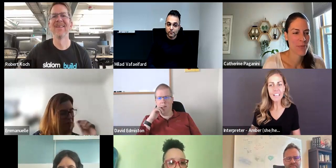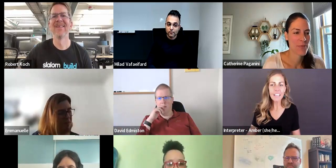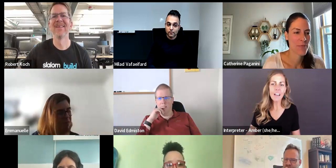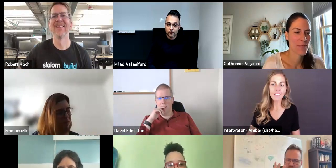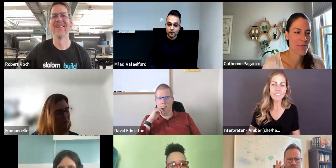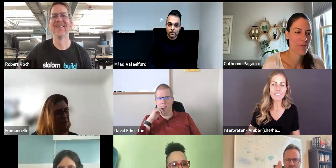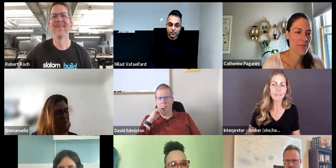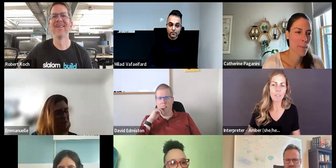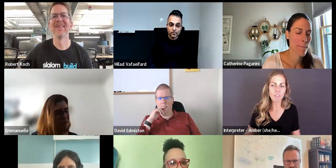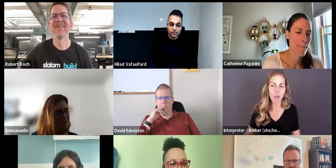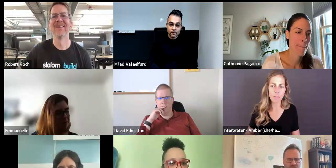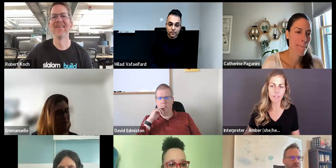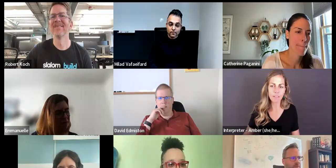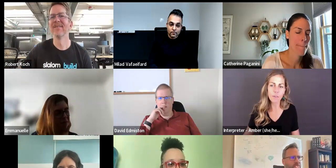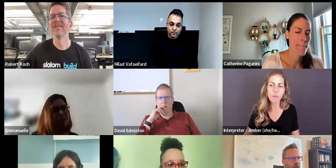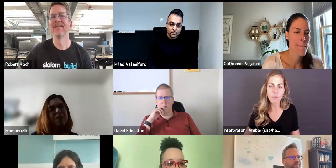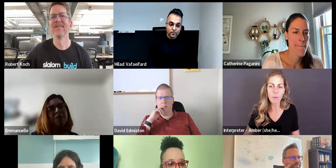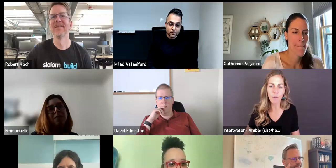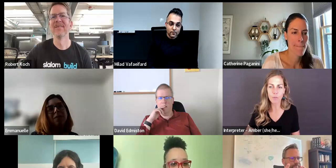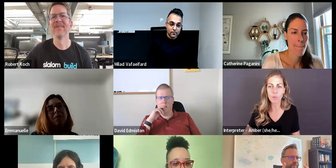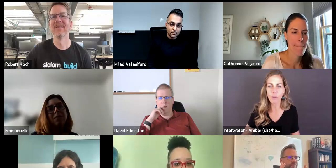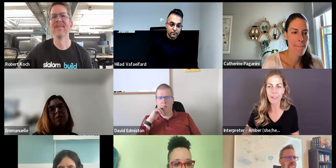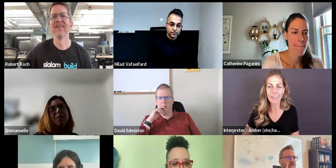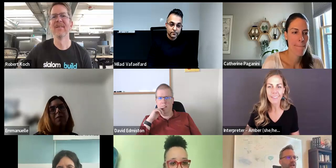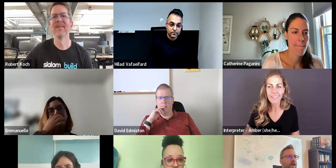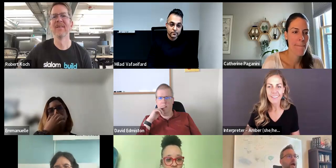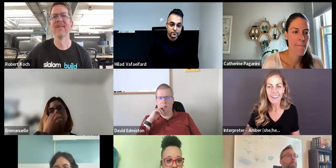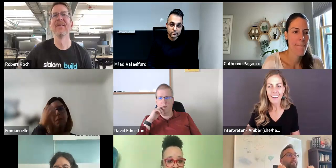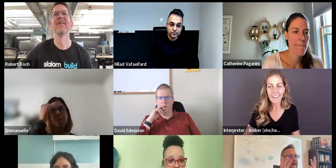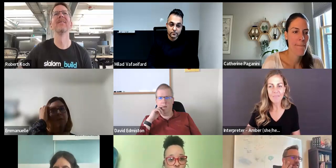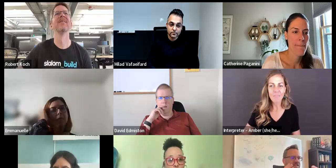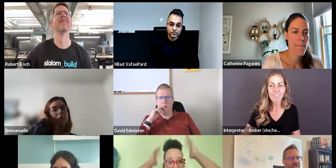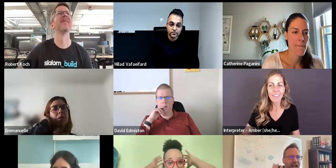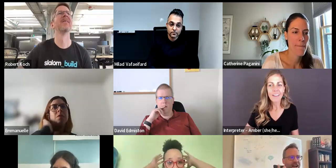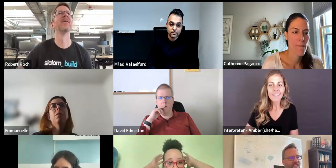He's like, yeah, I looked at some of the documents. A few of them I went through, but